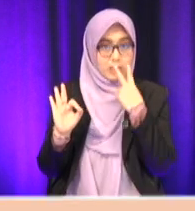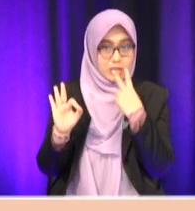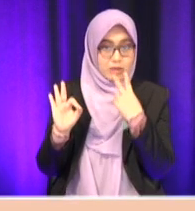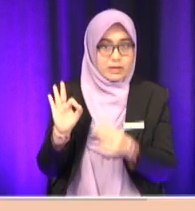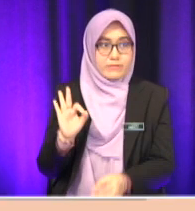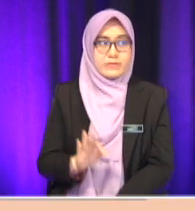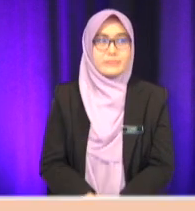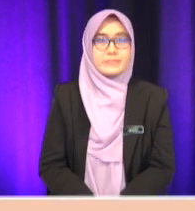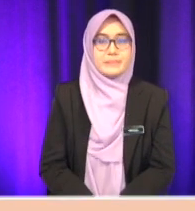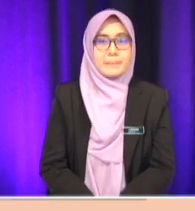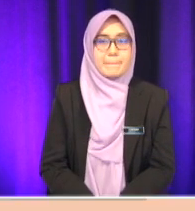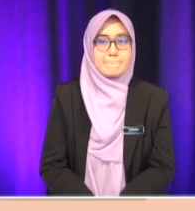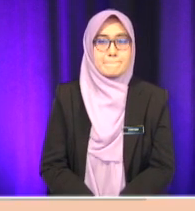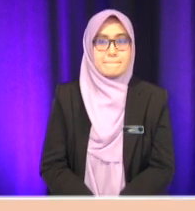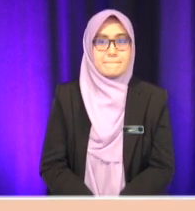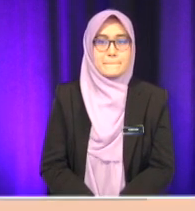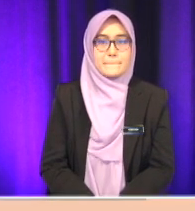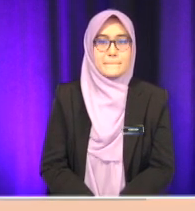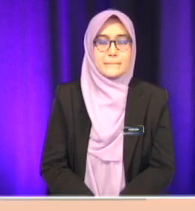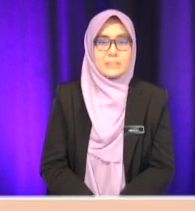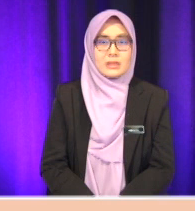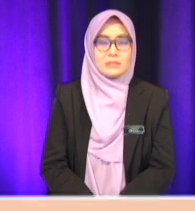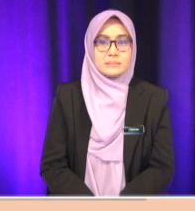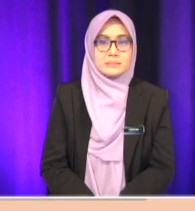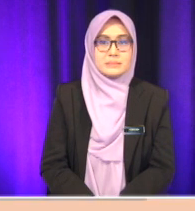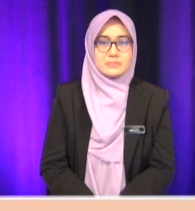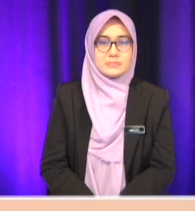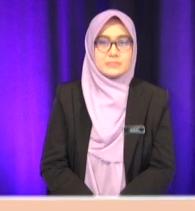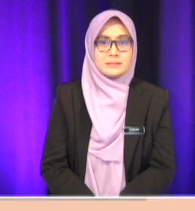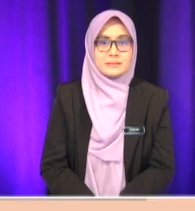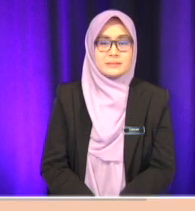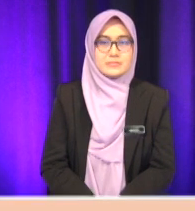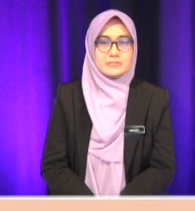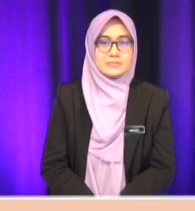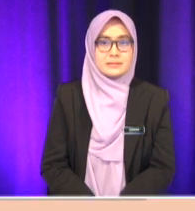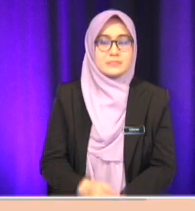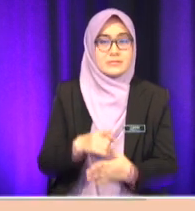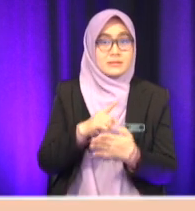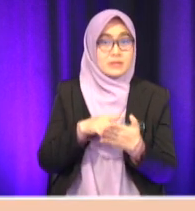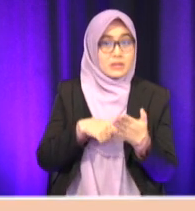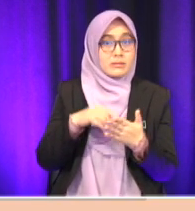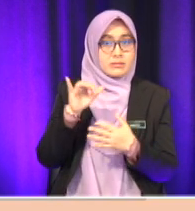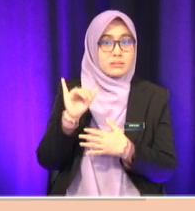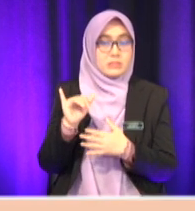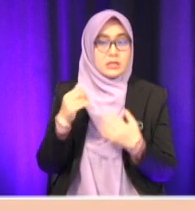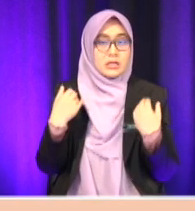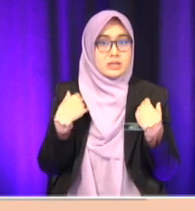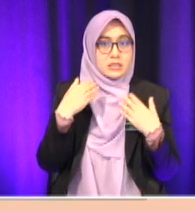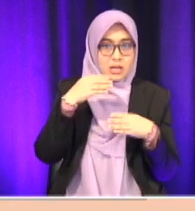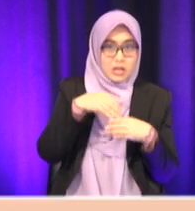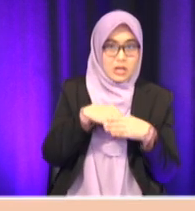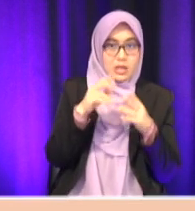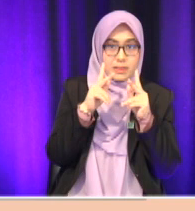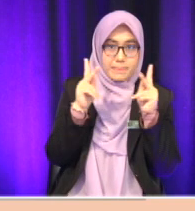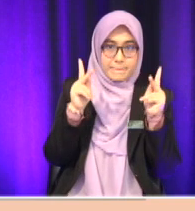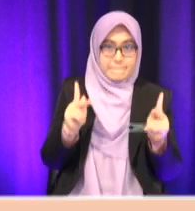up story corner, read to children. Okay. I hope one day my classmate will join me. So